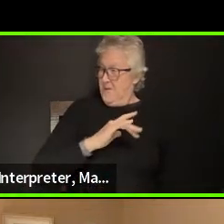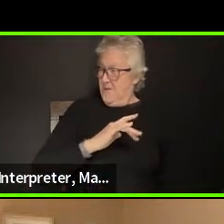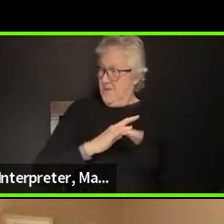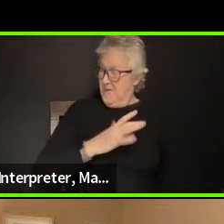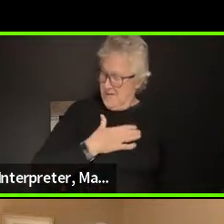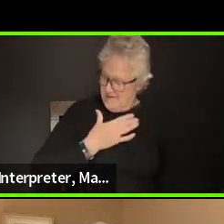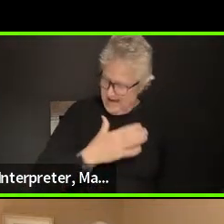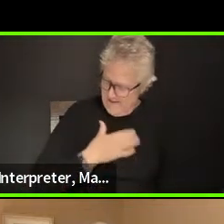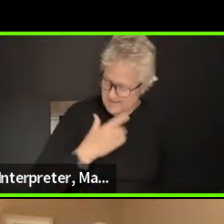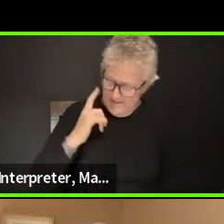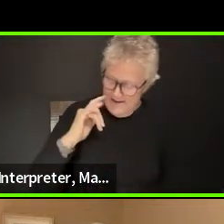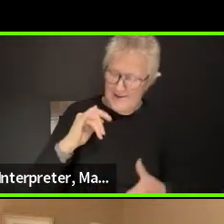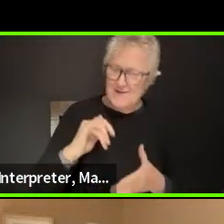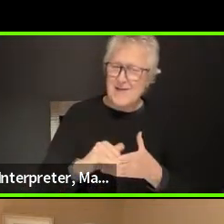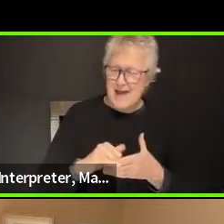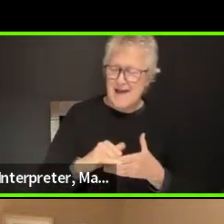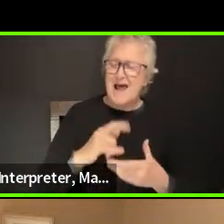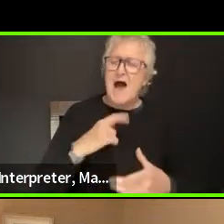restaurants.